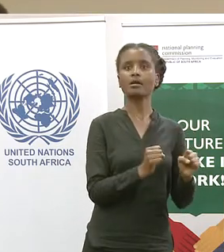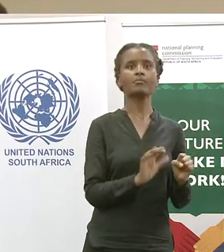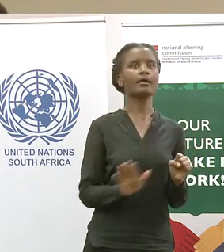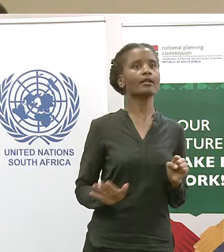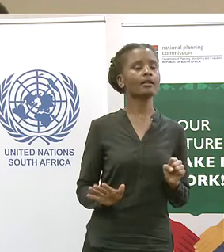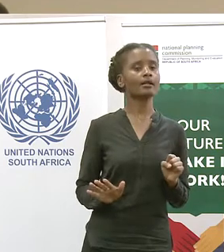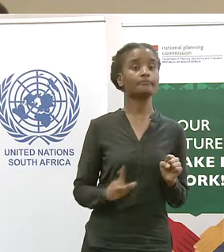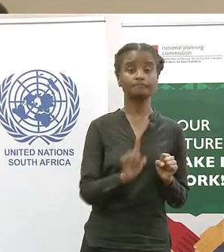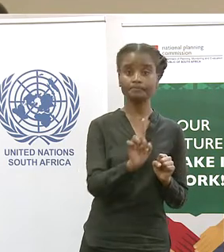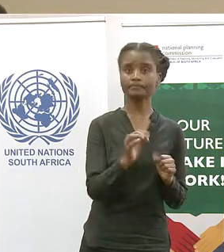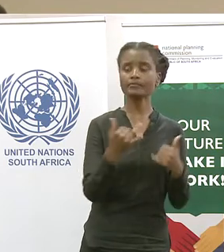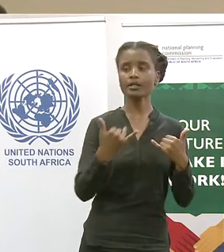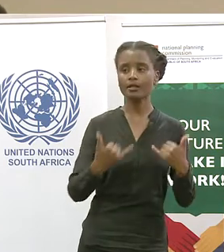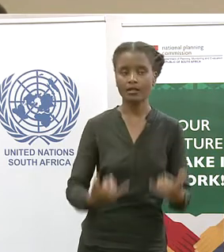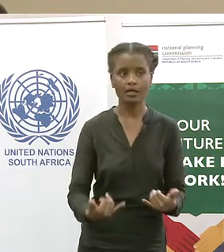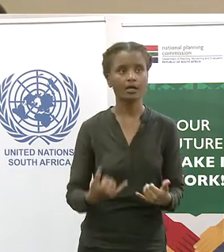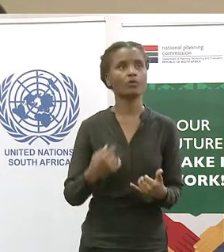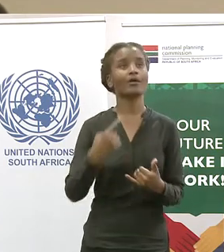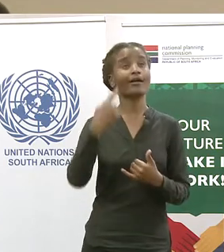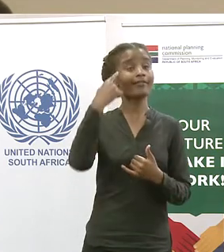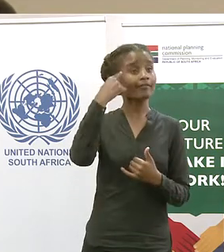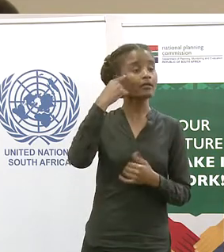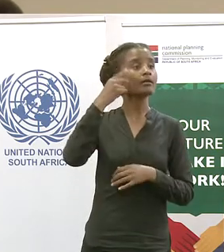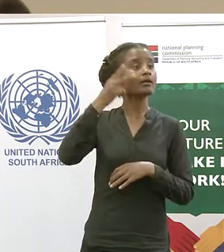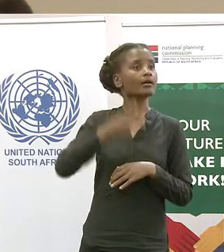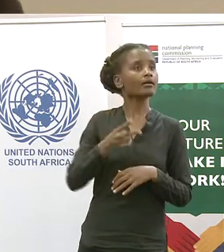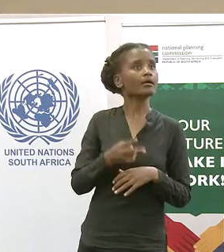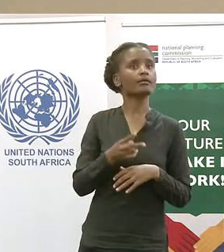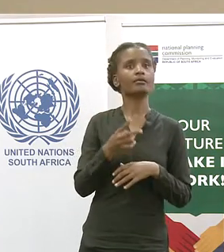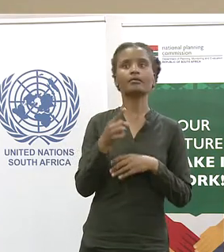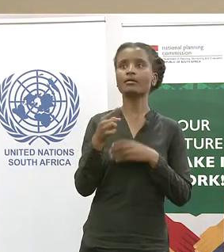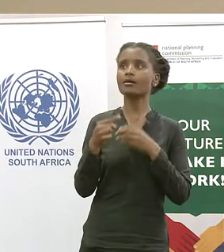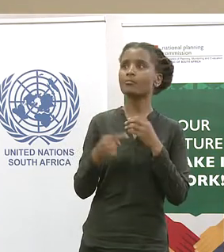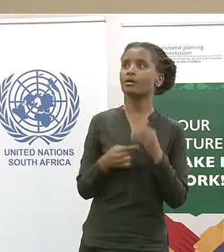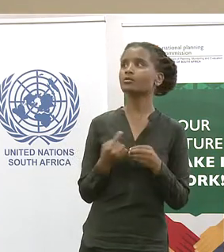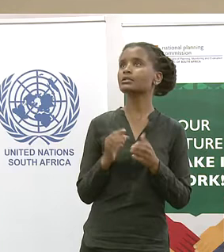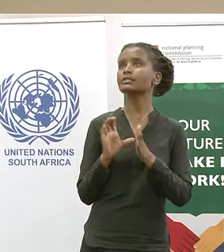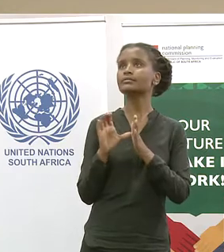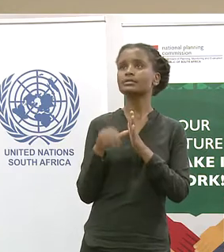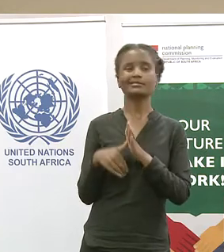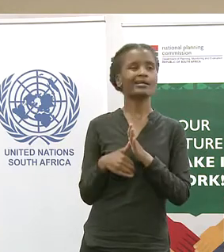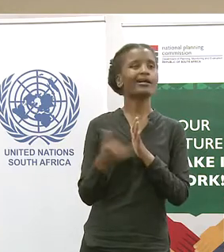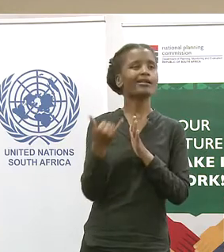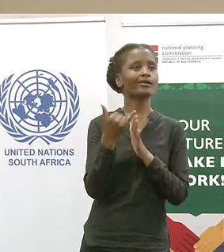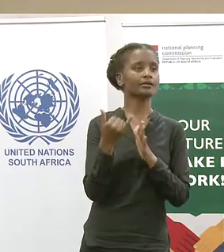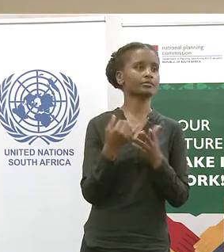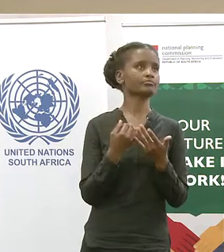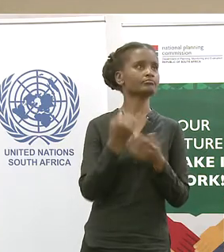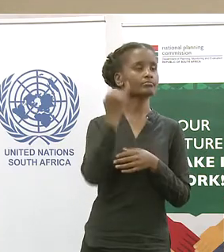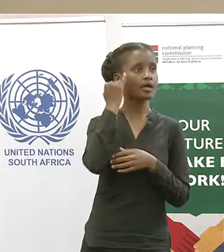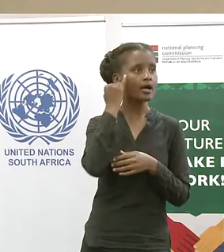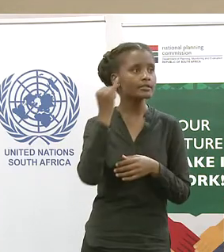What would it mean to reimagine disability as a methodology, as